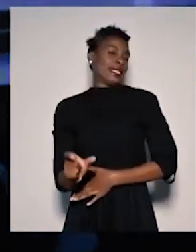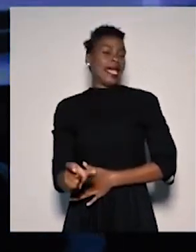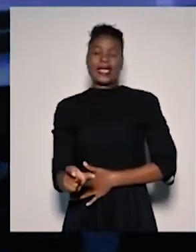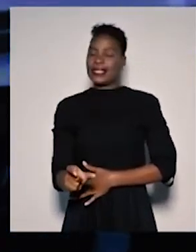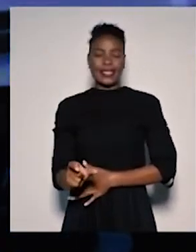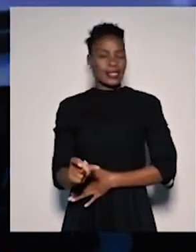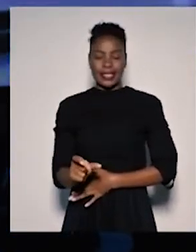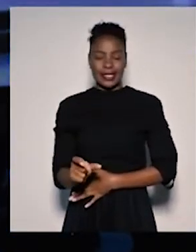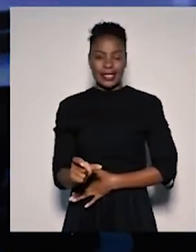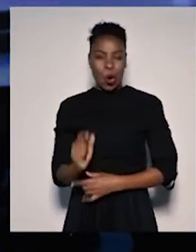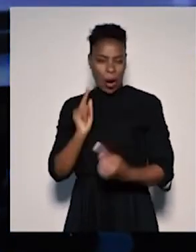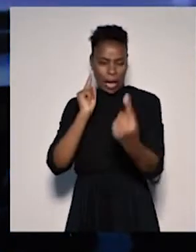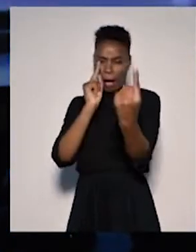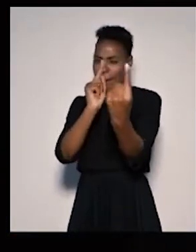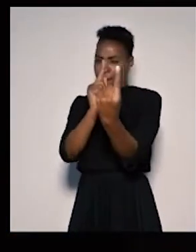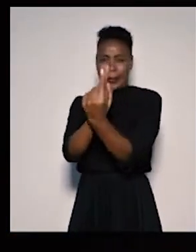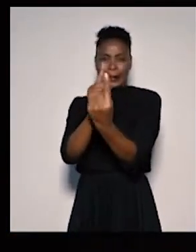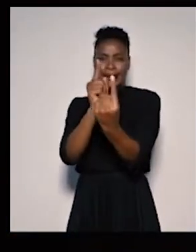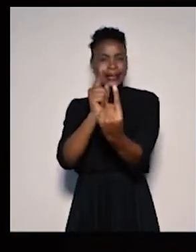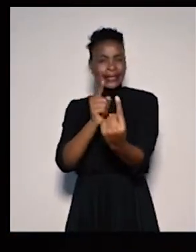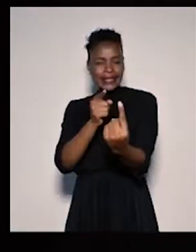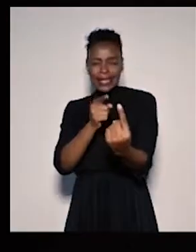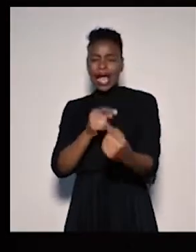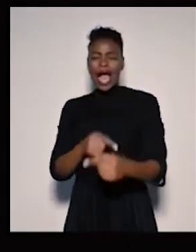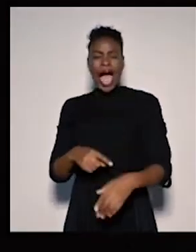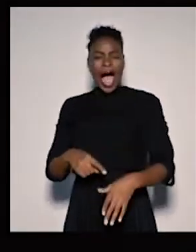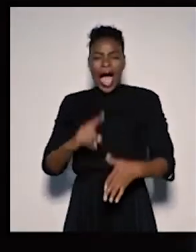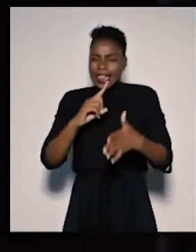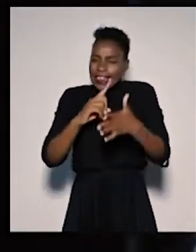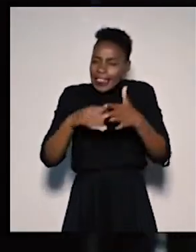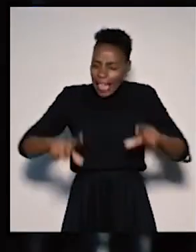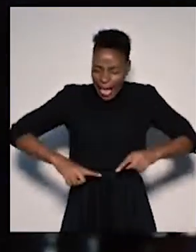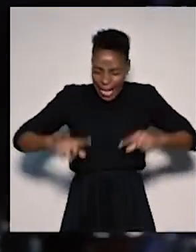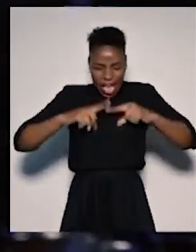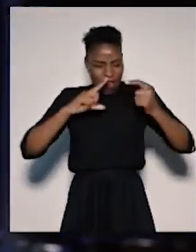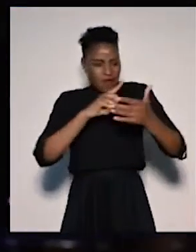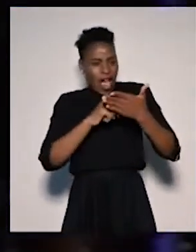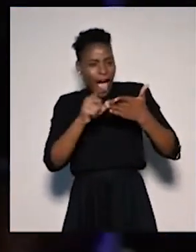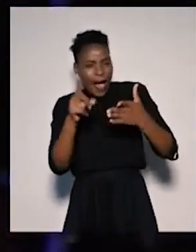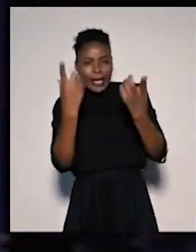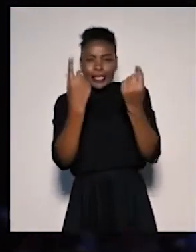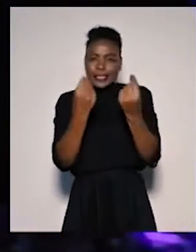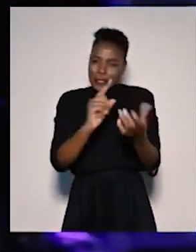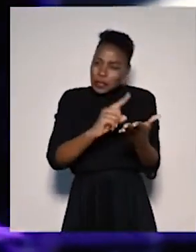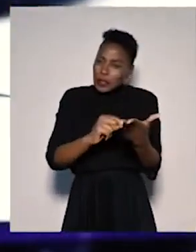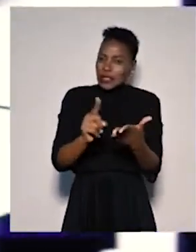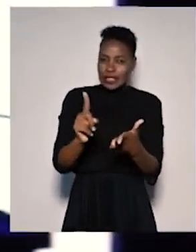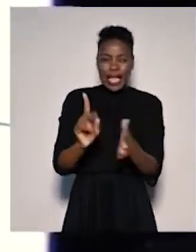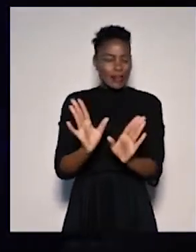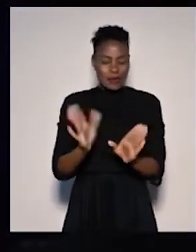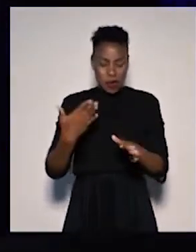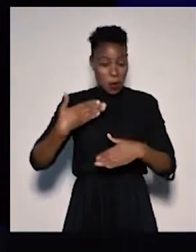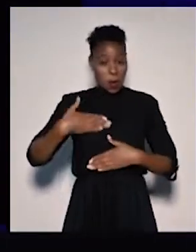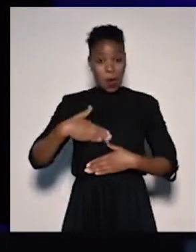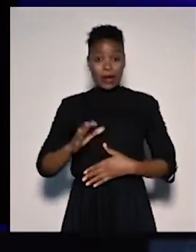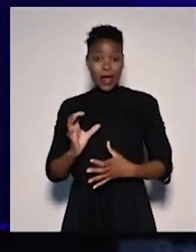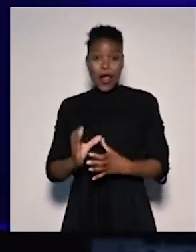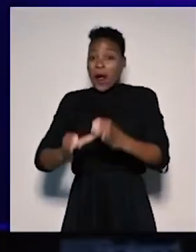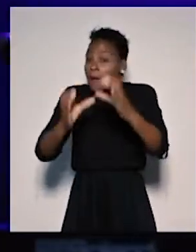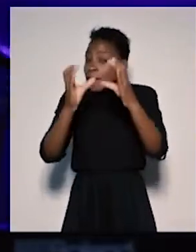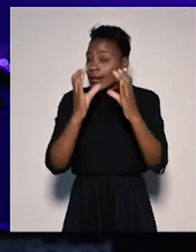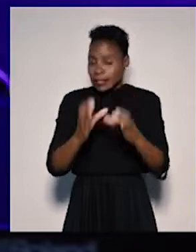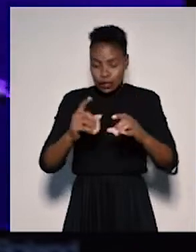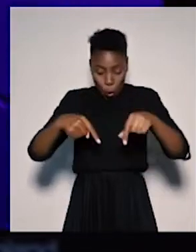I would make sure I live right, I do what's right, Because I didn't want to come into his presence because I